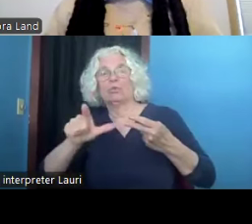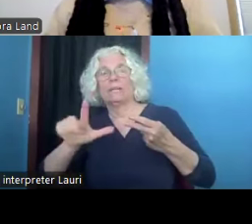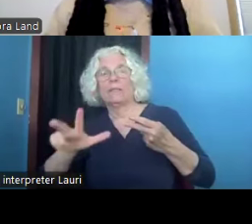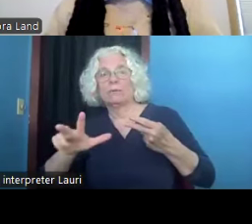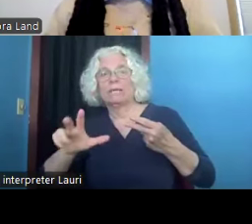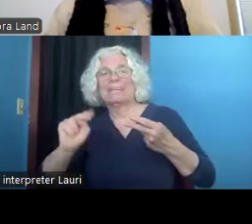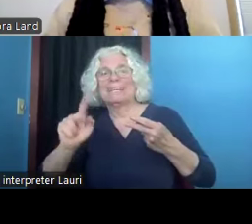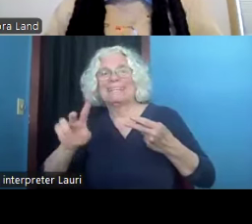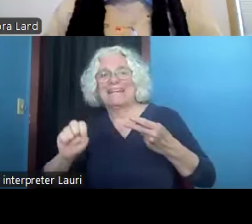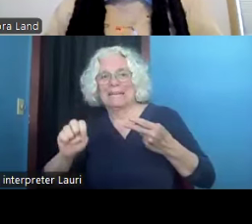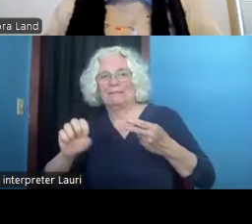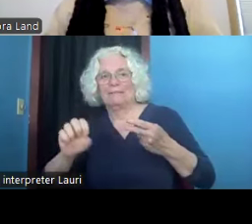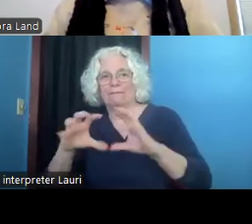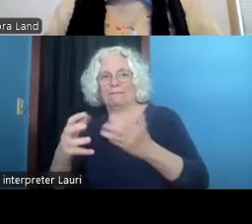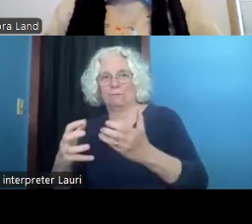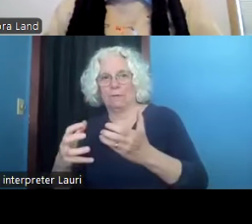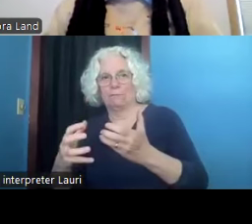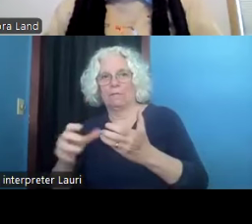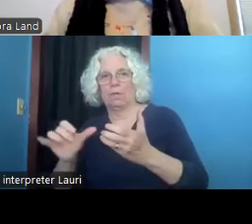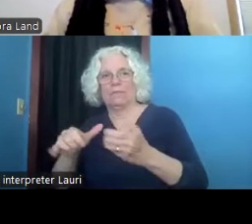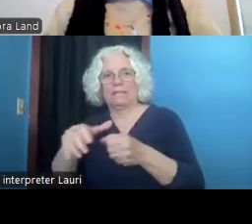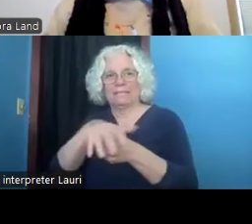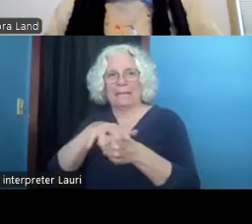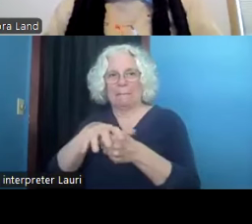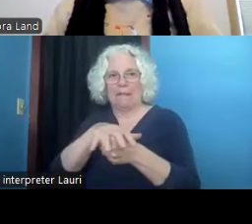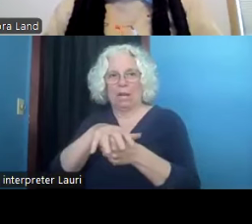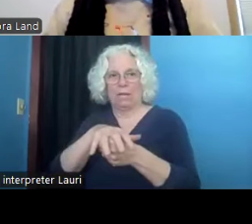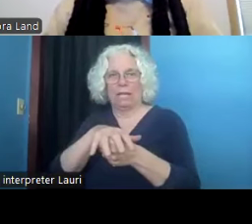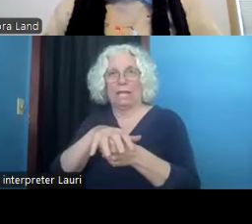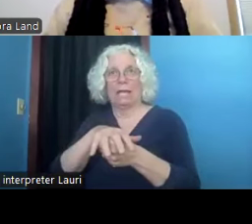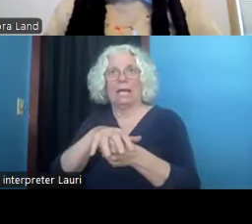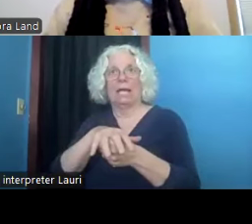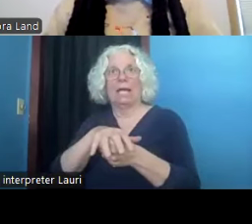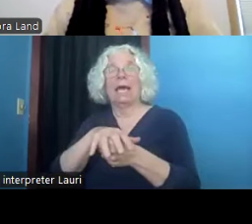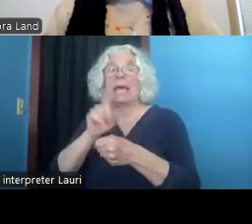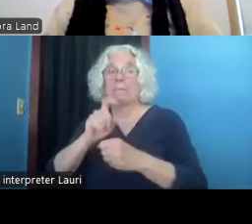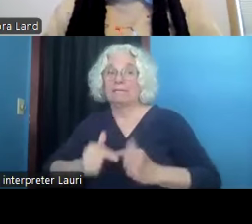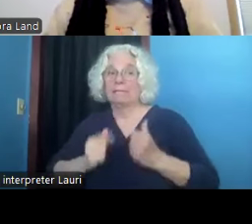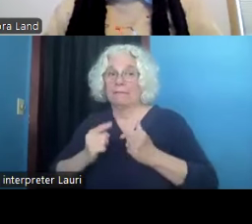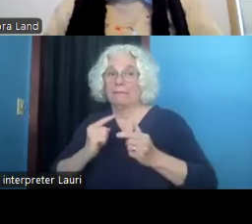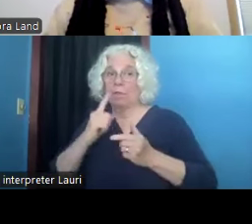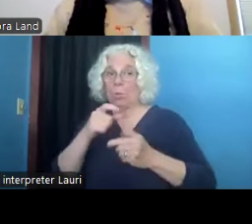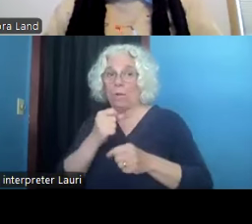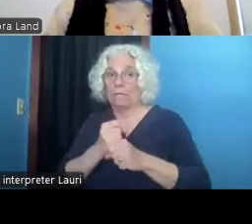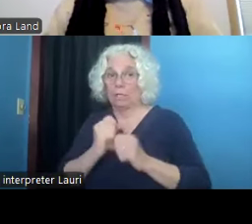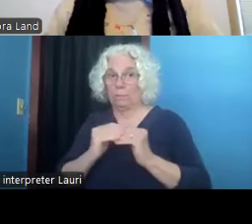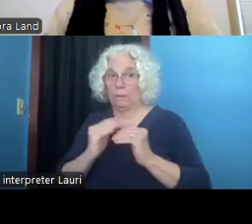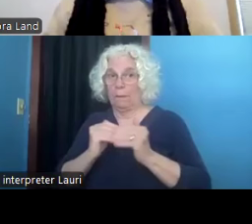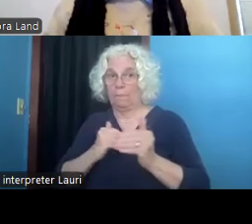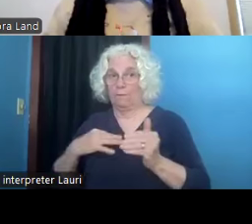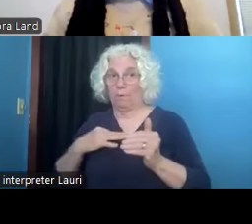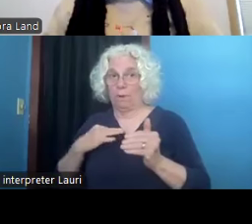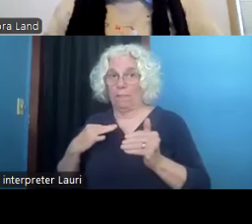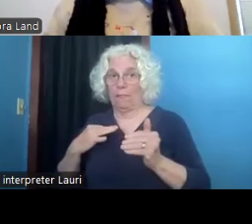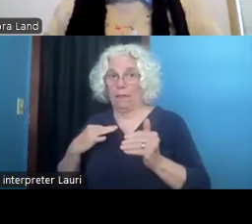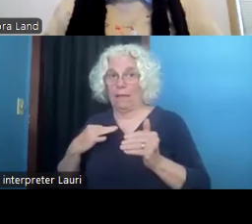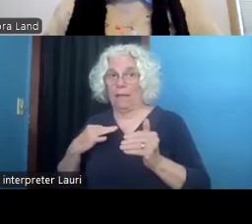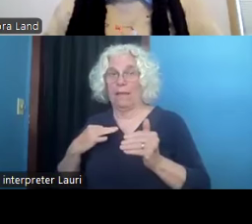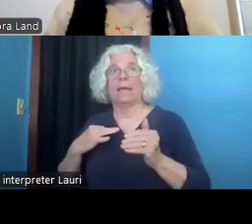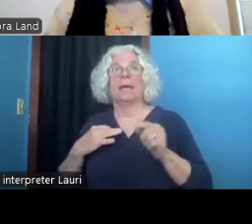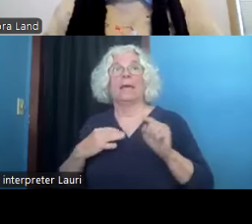nations sharing the same geography for at least 1 year before applying. And once a fellow, always a